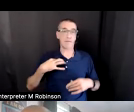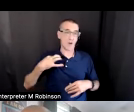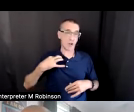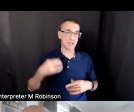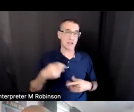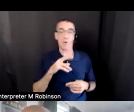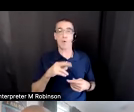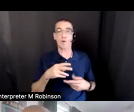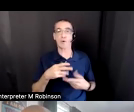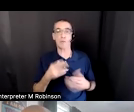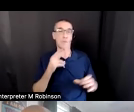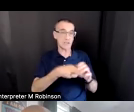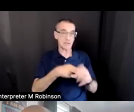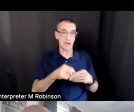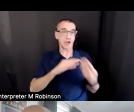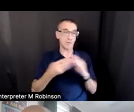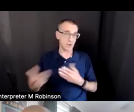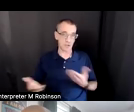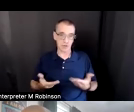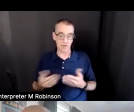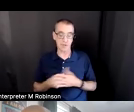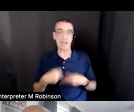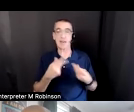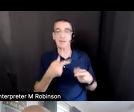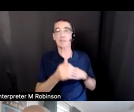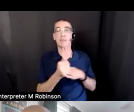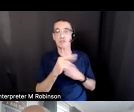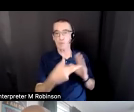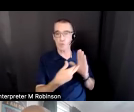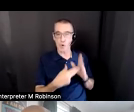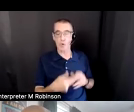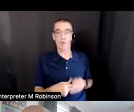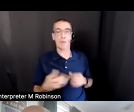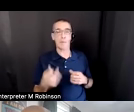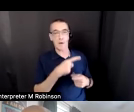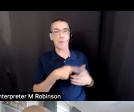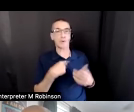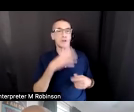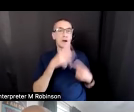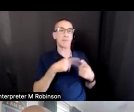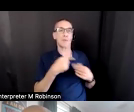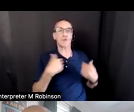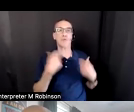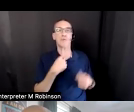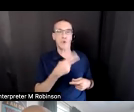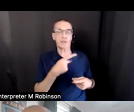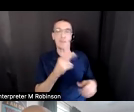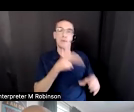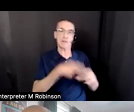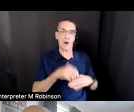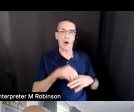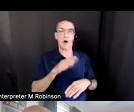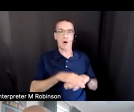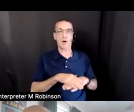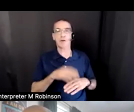or participating in community service, giving them leadership roles, going back to what we talked about with Youth Voice, them participating on